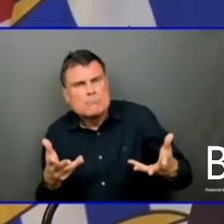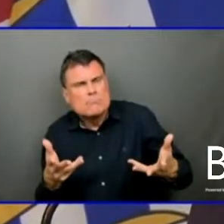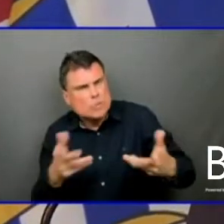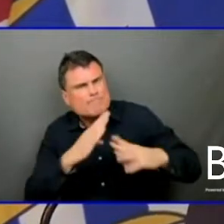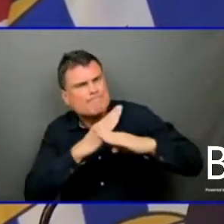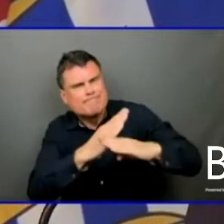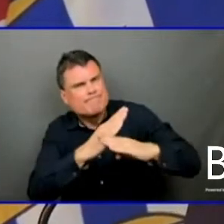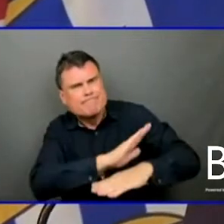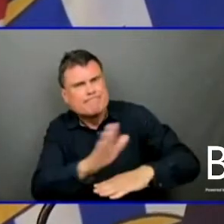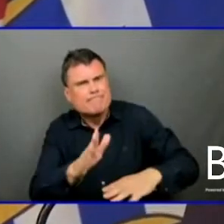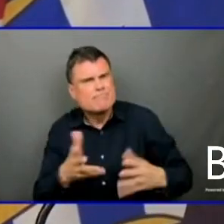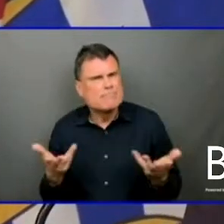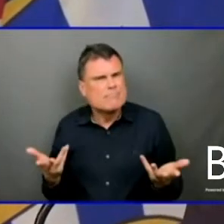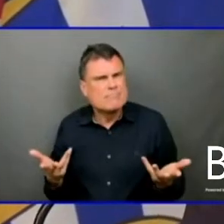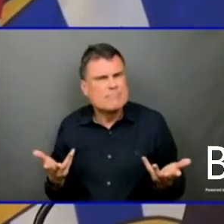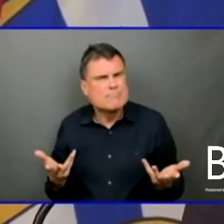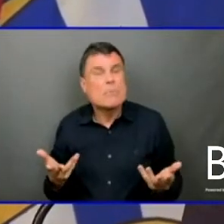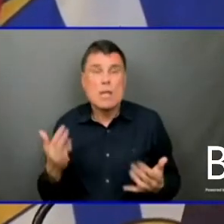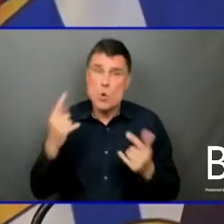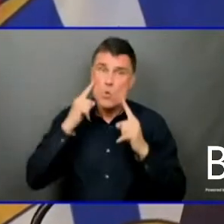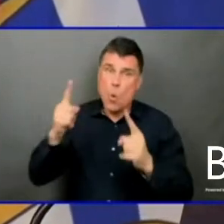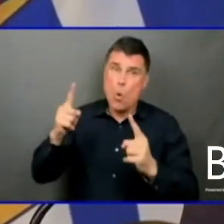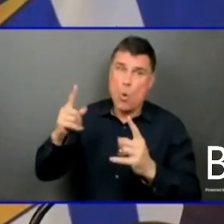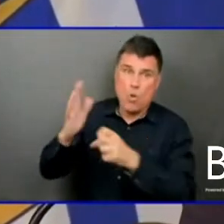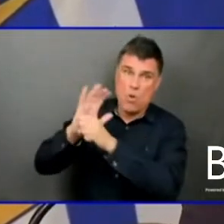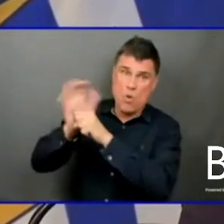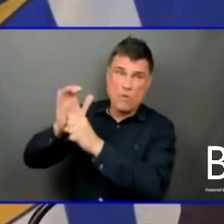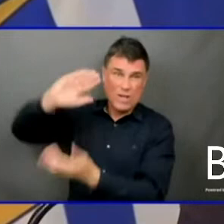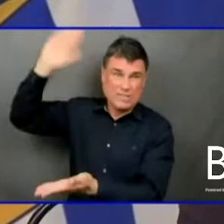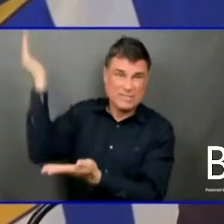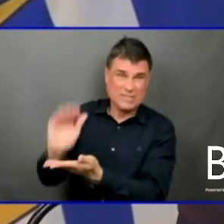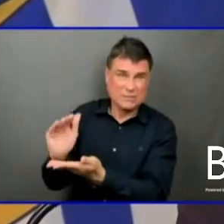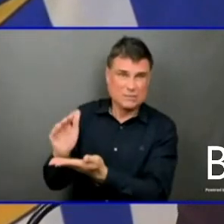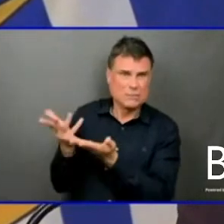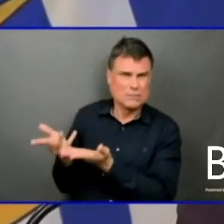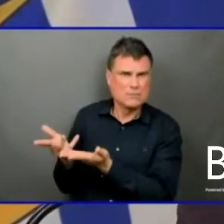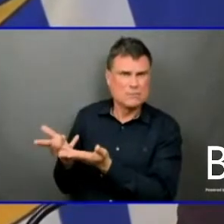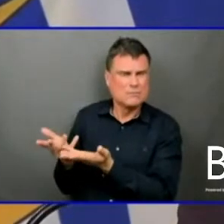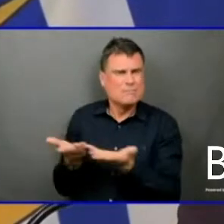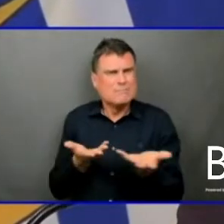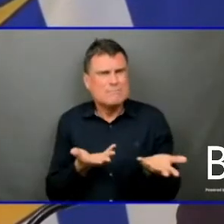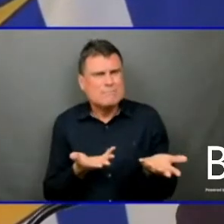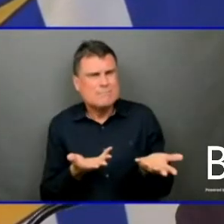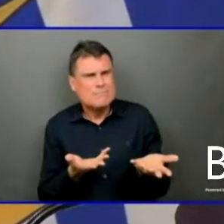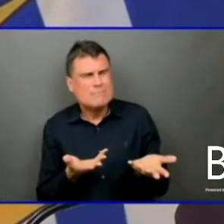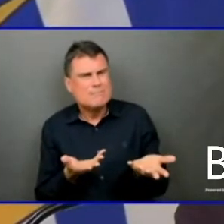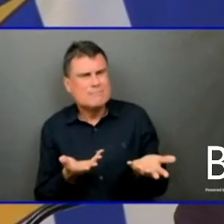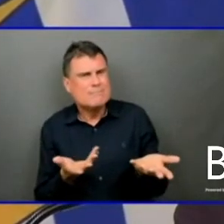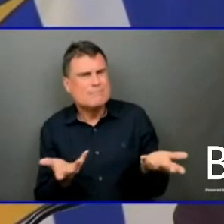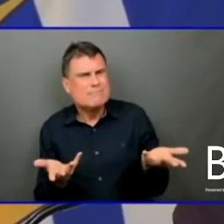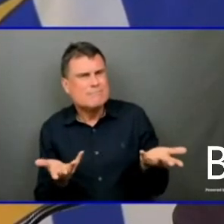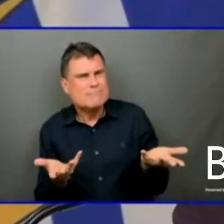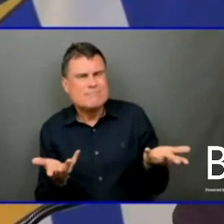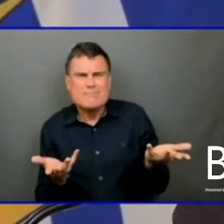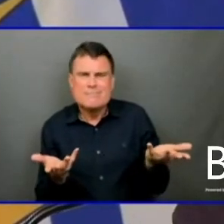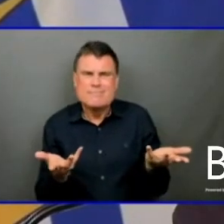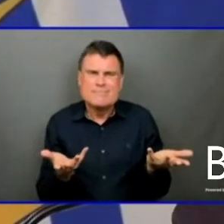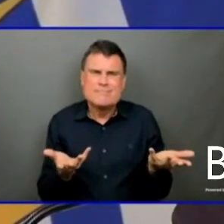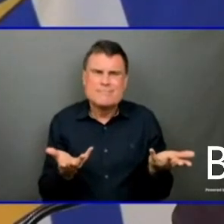and holding the line, how does again, either the minister or public health and Dr.